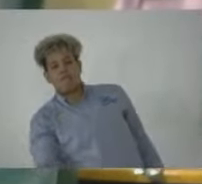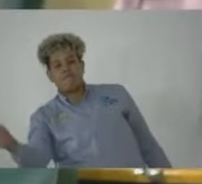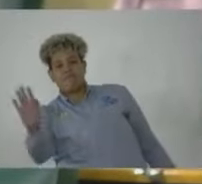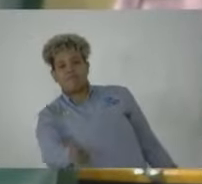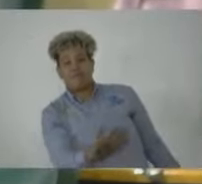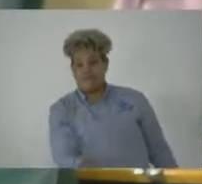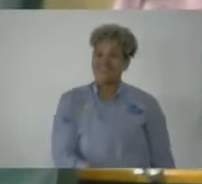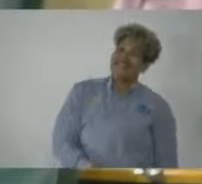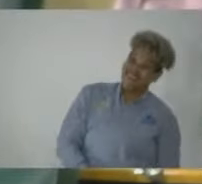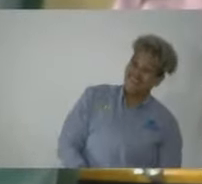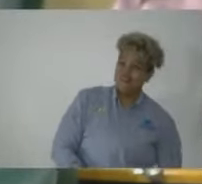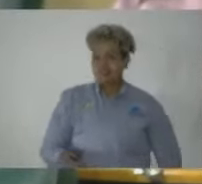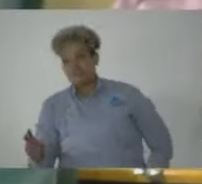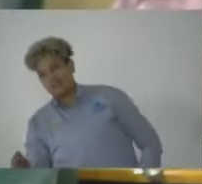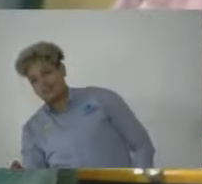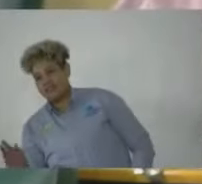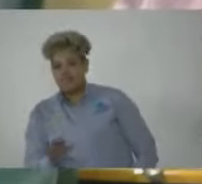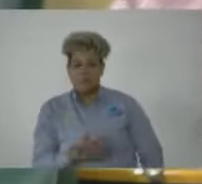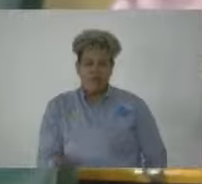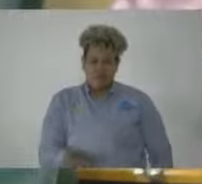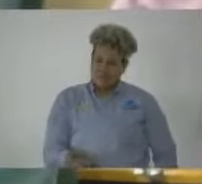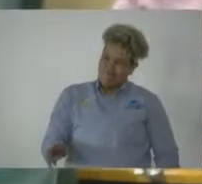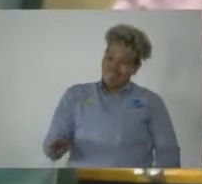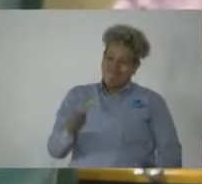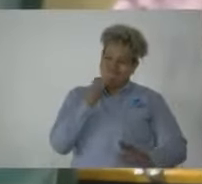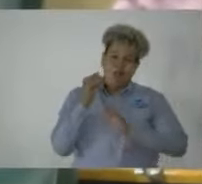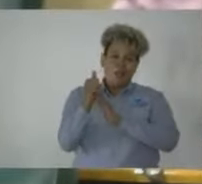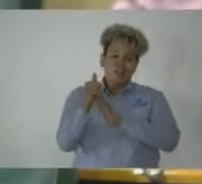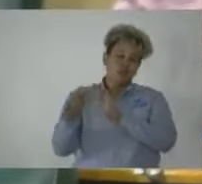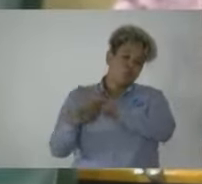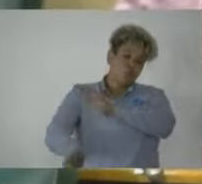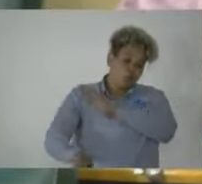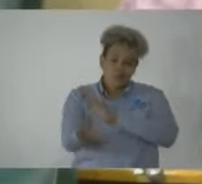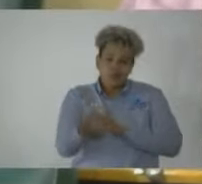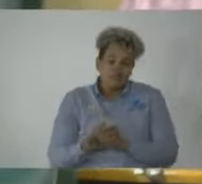not leadership that you can trust.